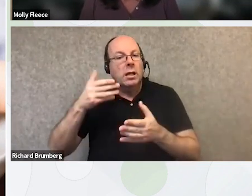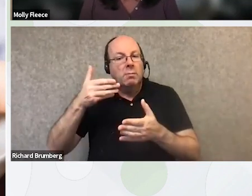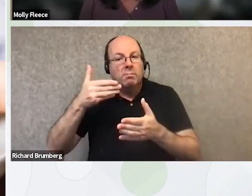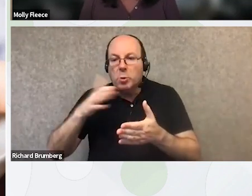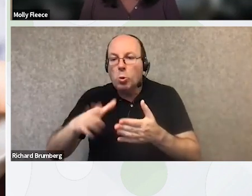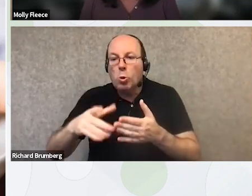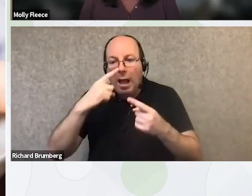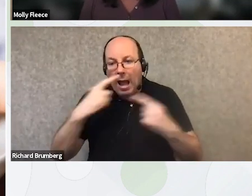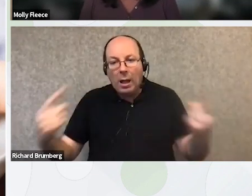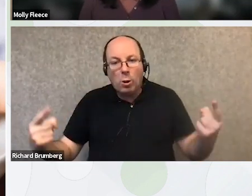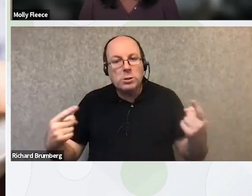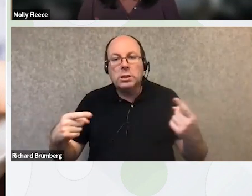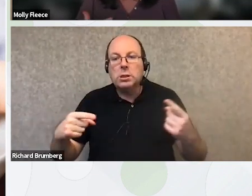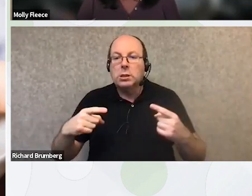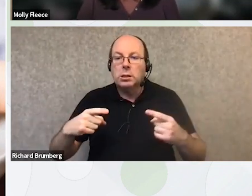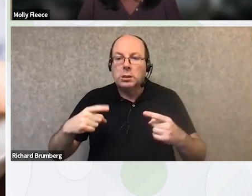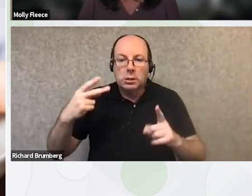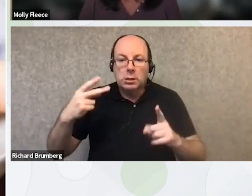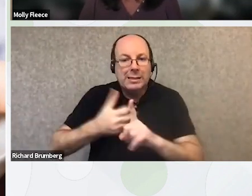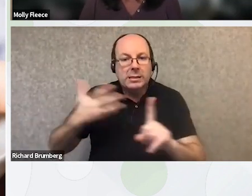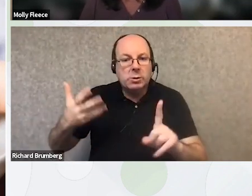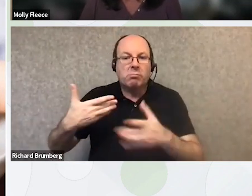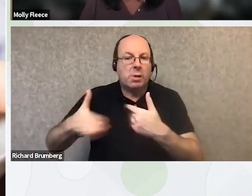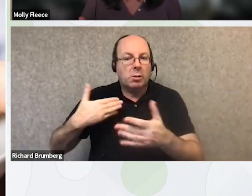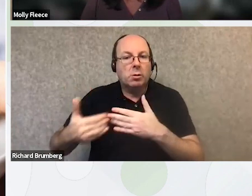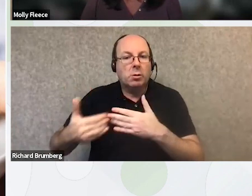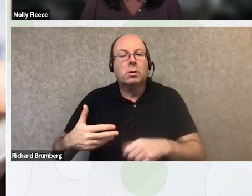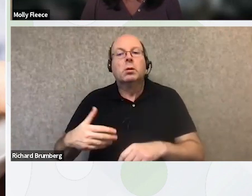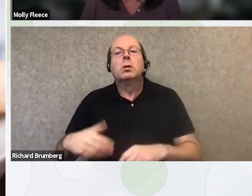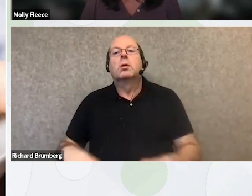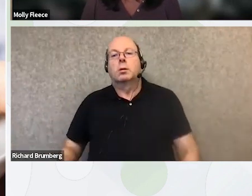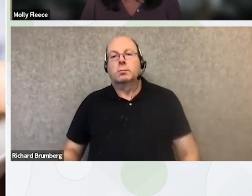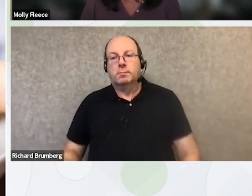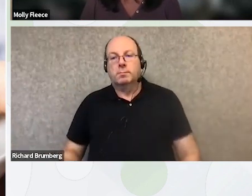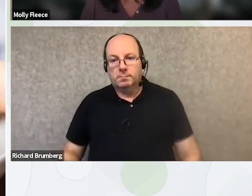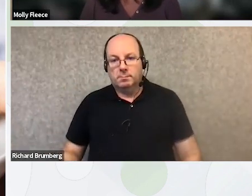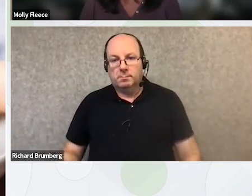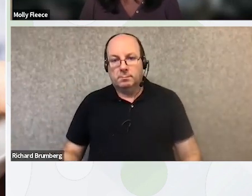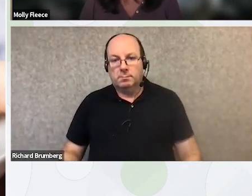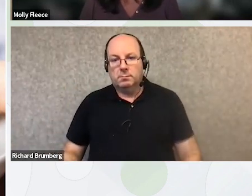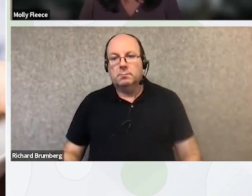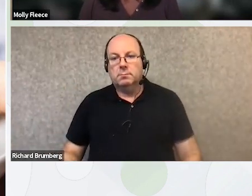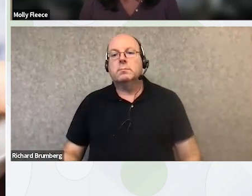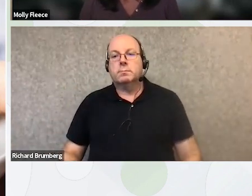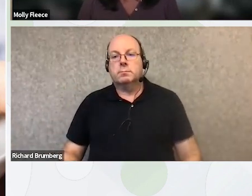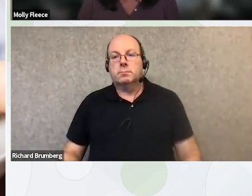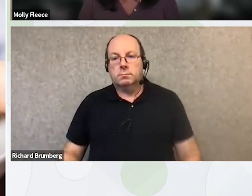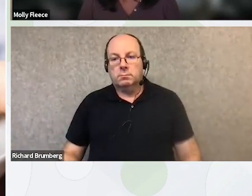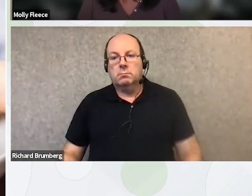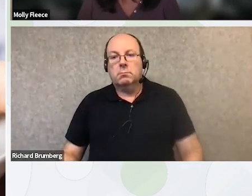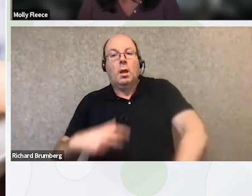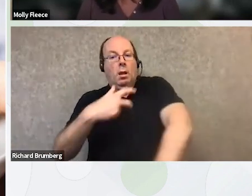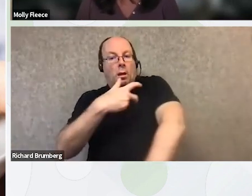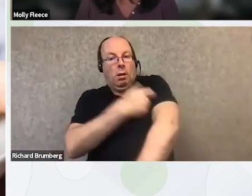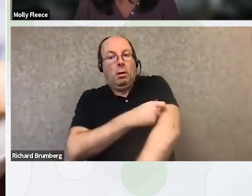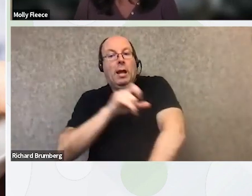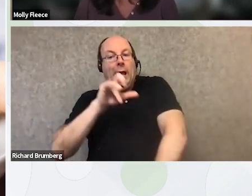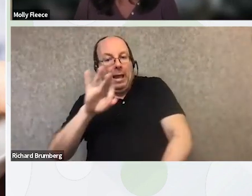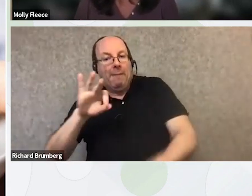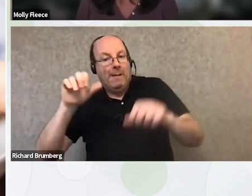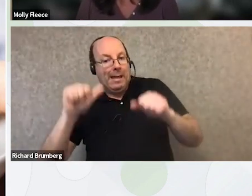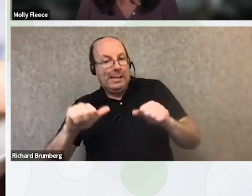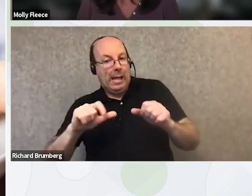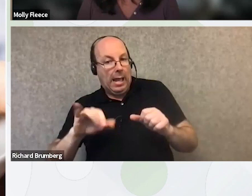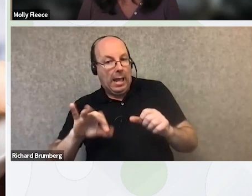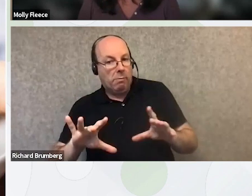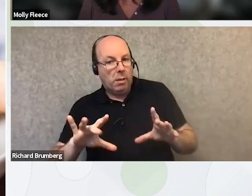important to always get these vaccinations in a place where an acute hypersensitivity reaction can be treated promptly, but no